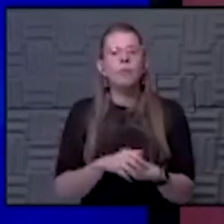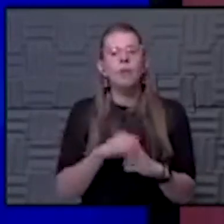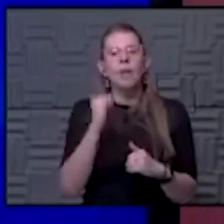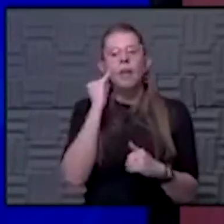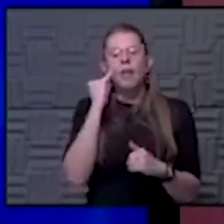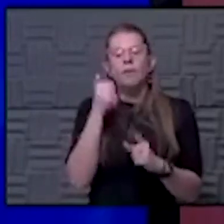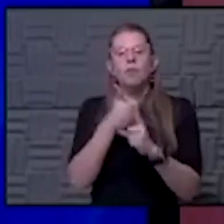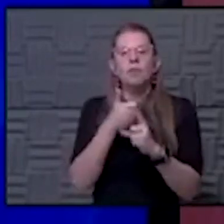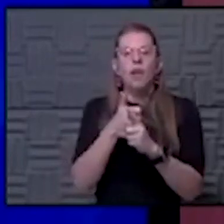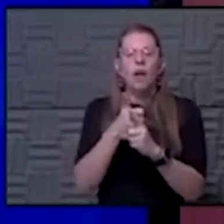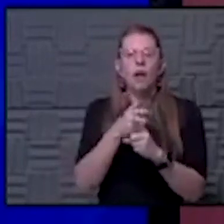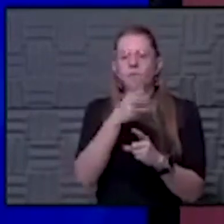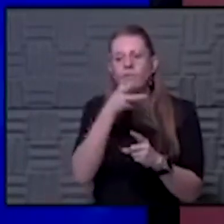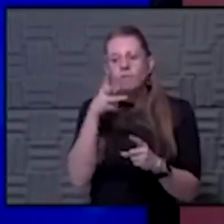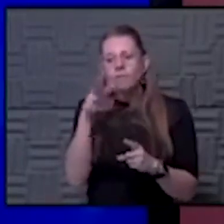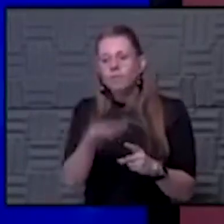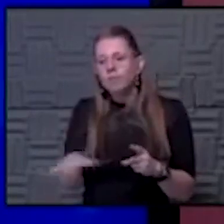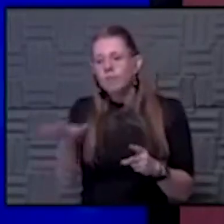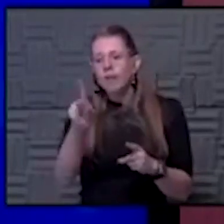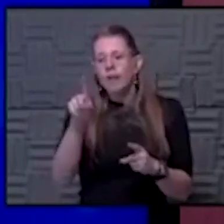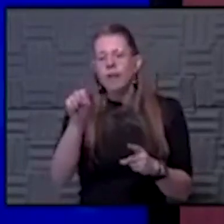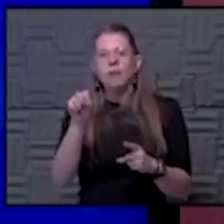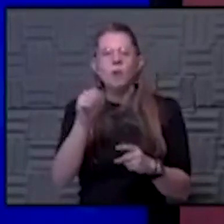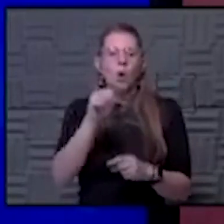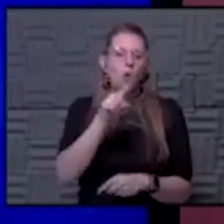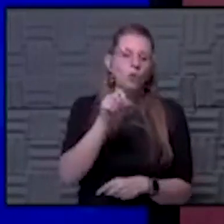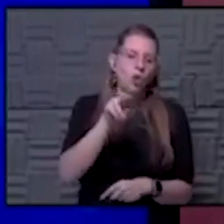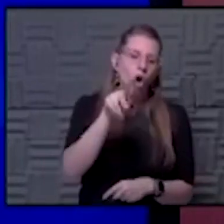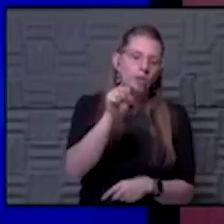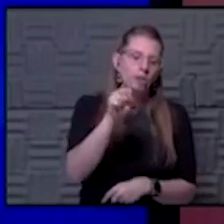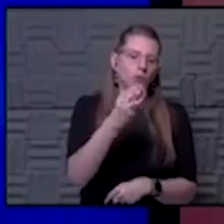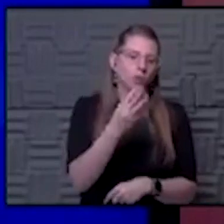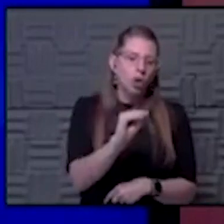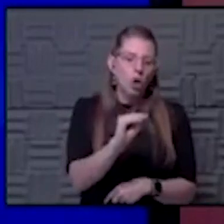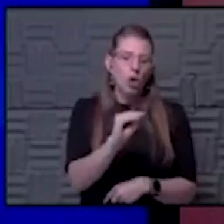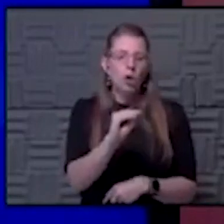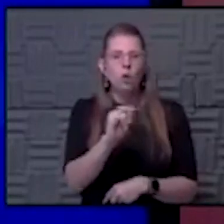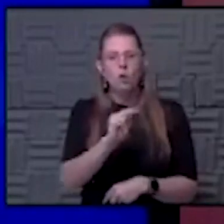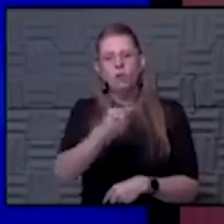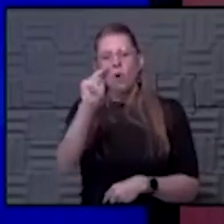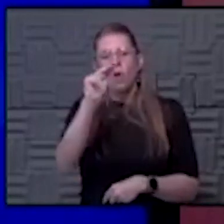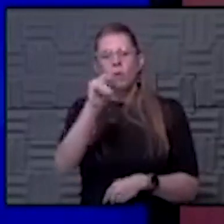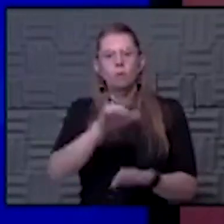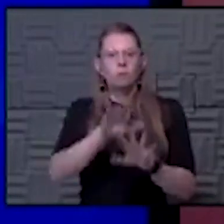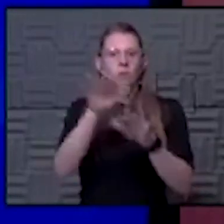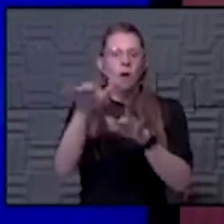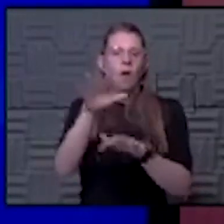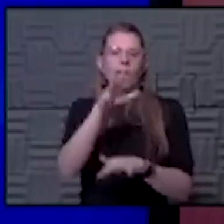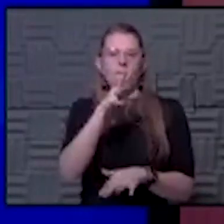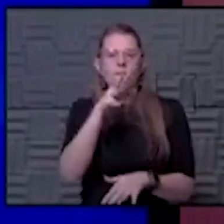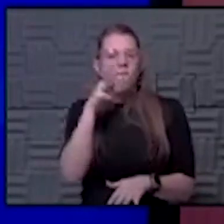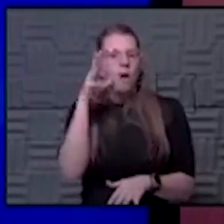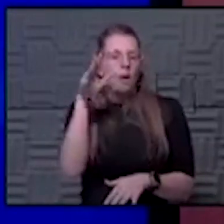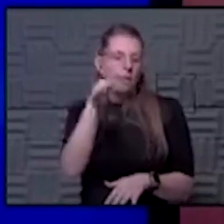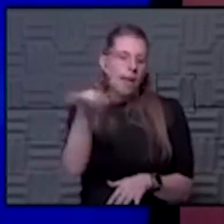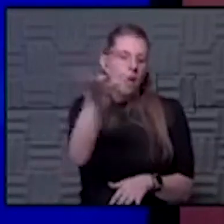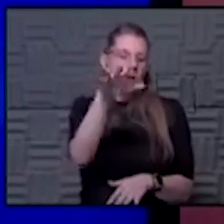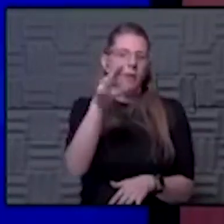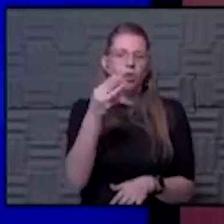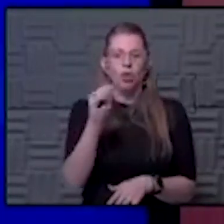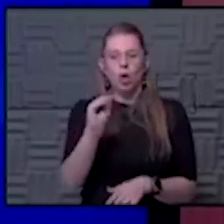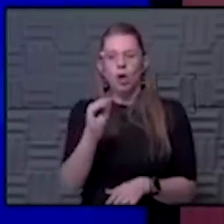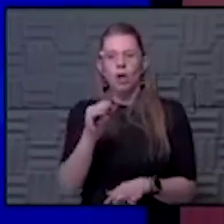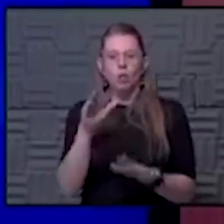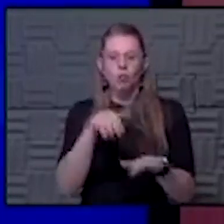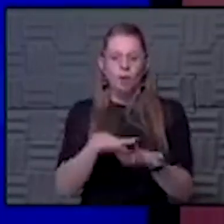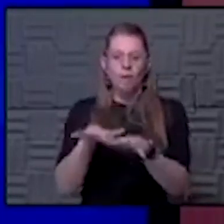Kansas or the Flint Hills or the Great Plains, the Ozarks in Missouri or the northern rolling farmland up in northern Missouri, or whether you're in the Missouri River Valley,